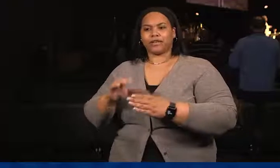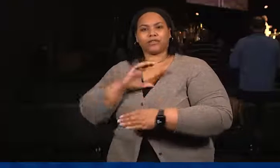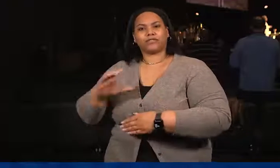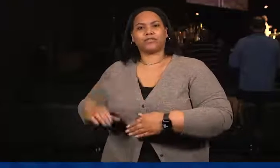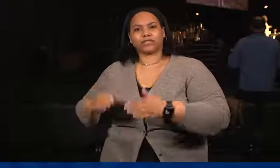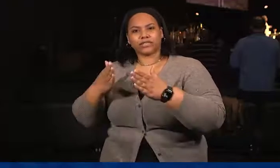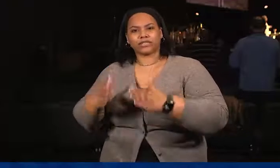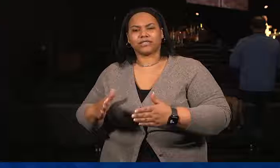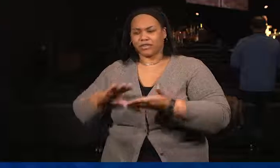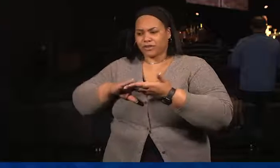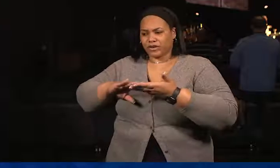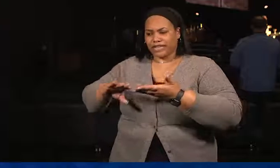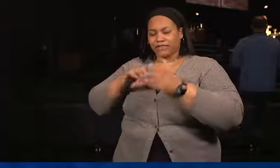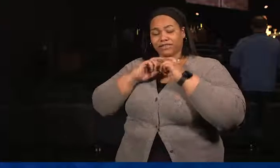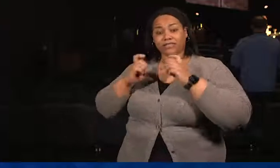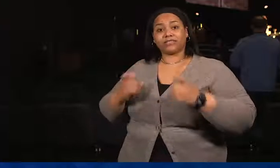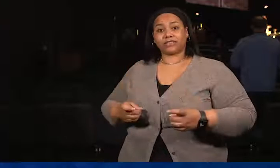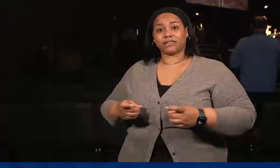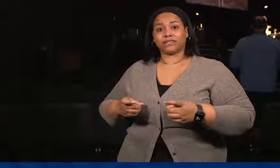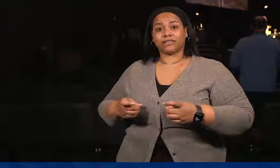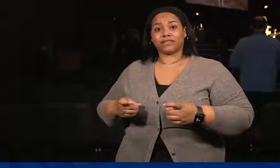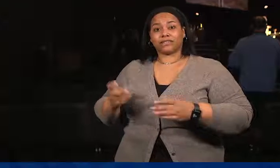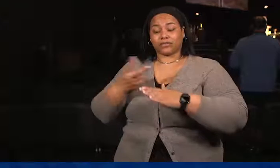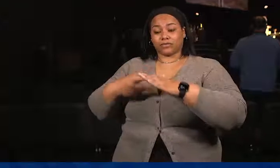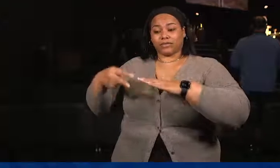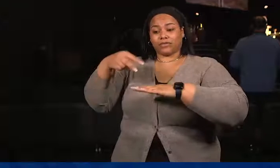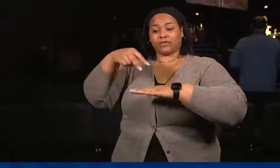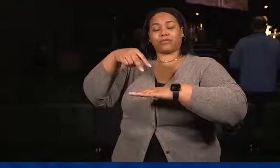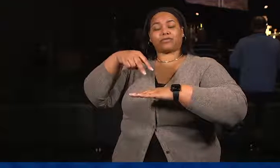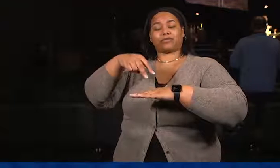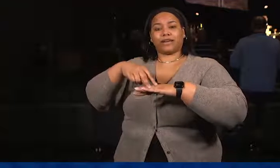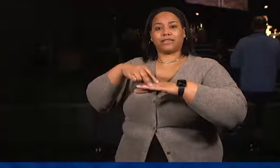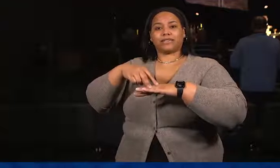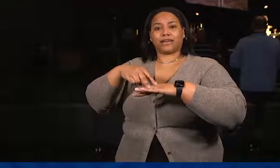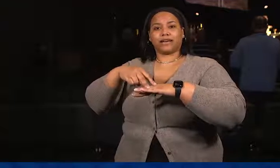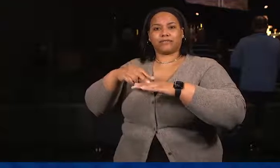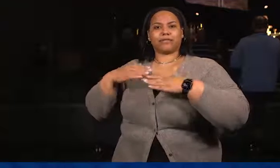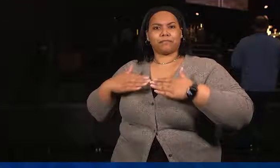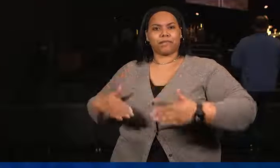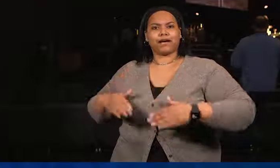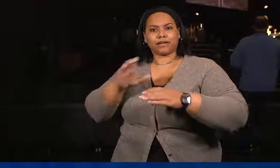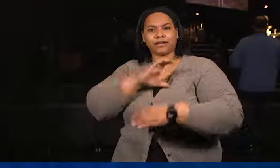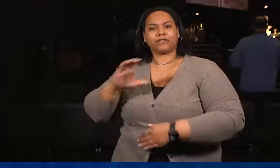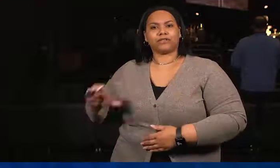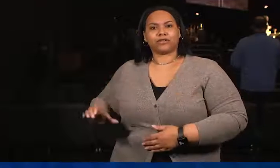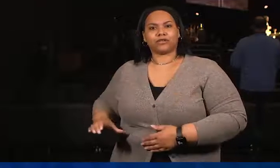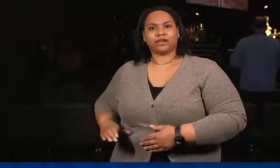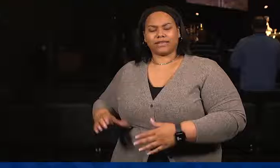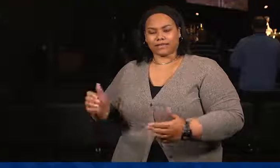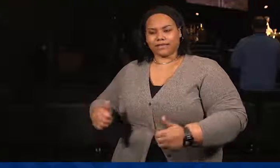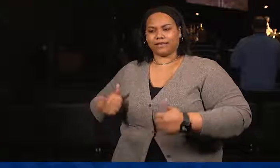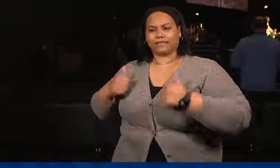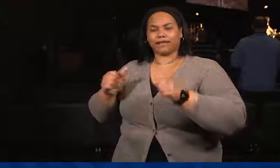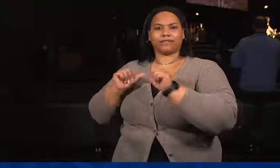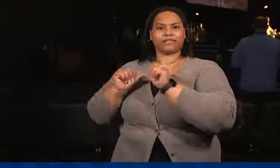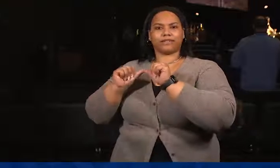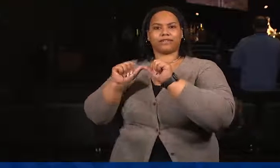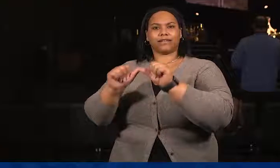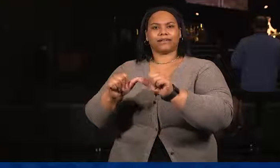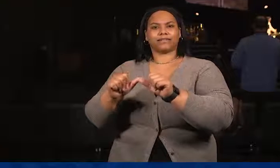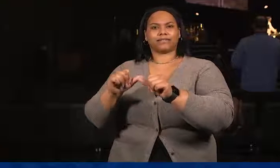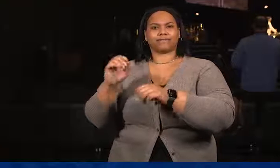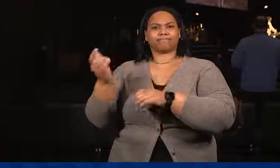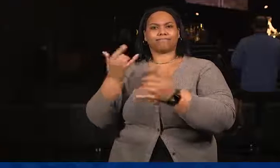the forgiveness of sins, the resurrection of the body, and the life everlasting.